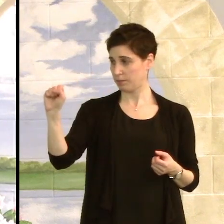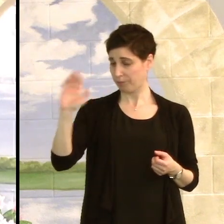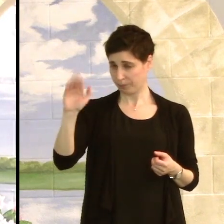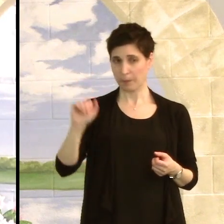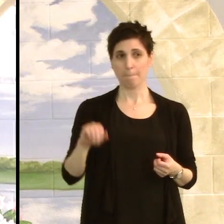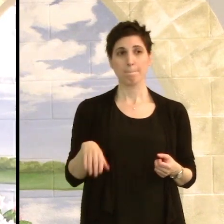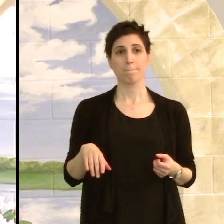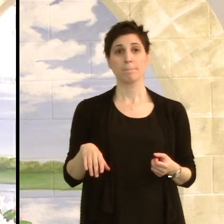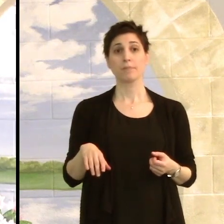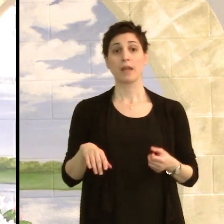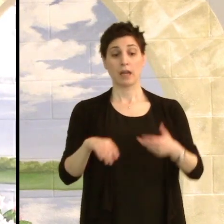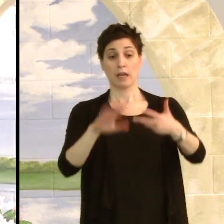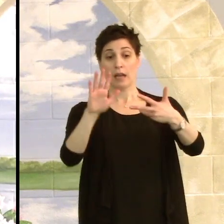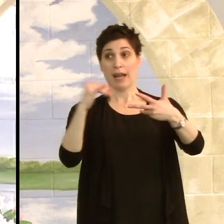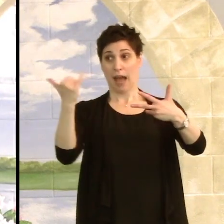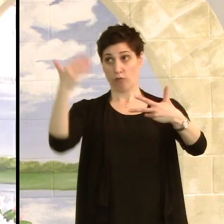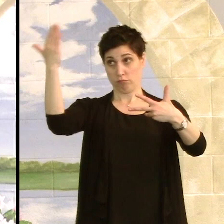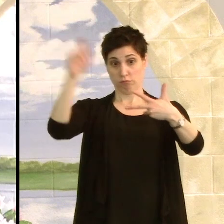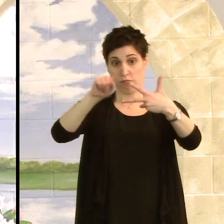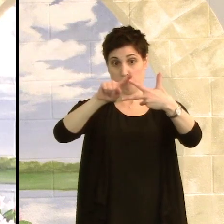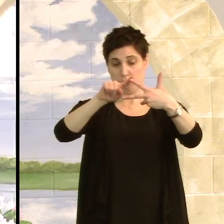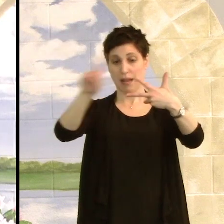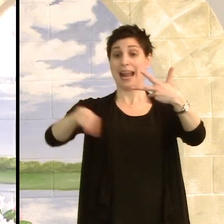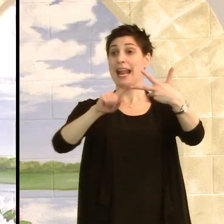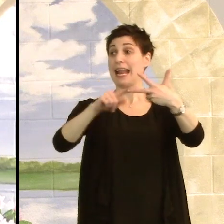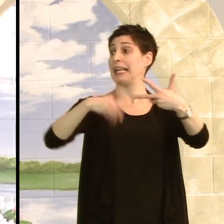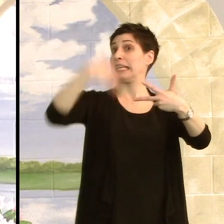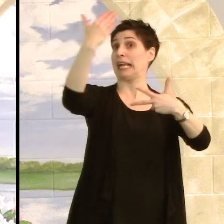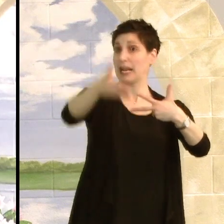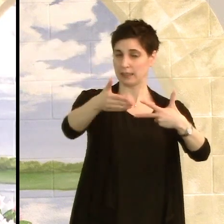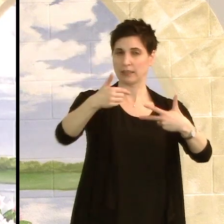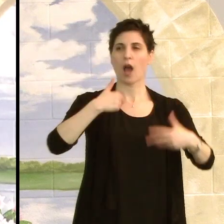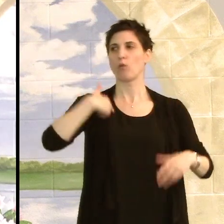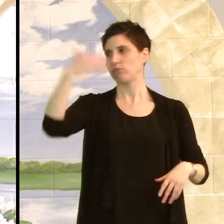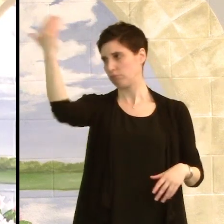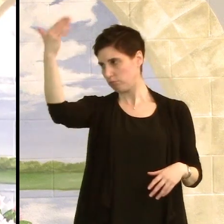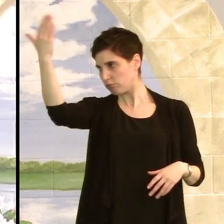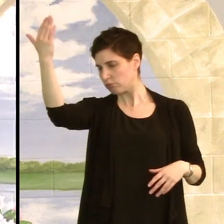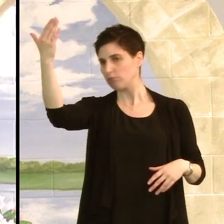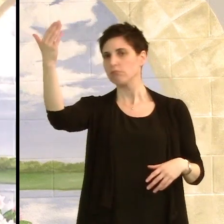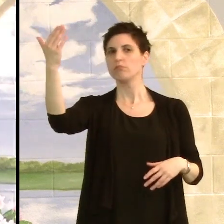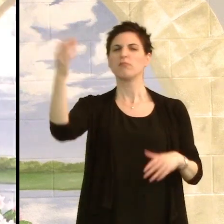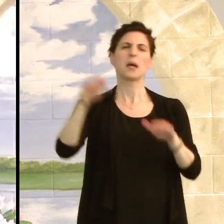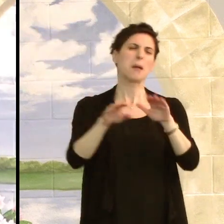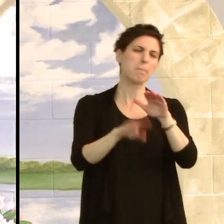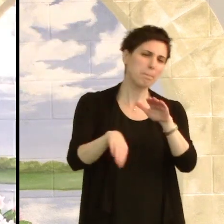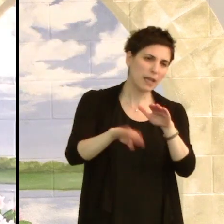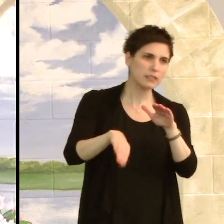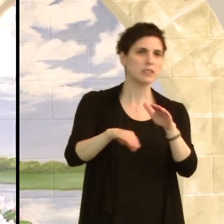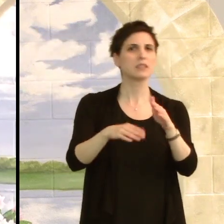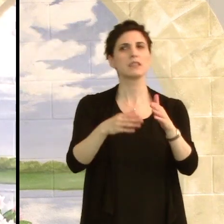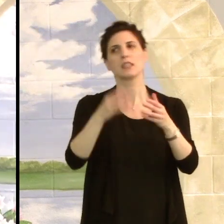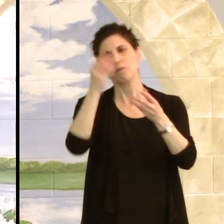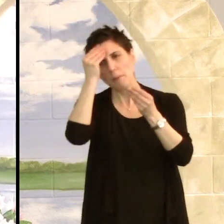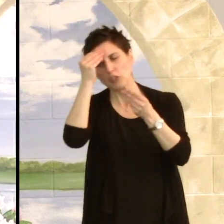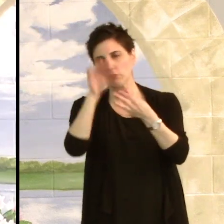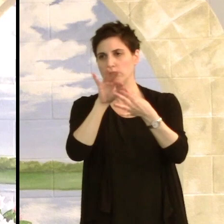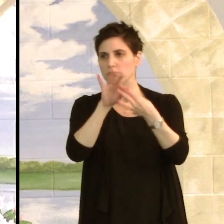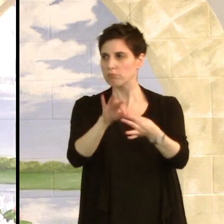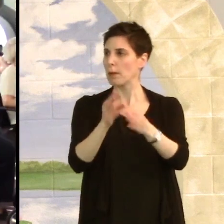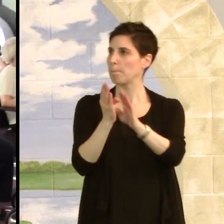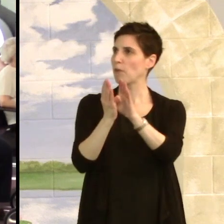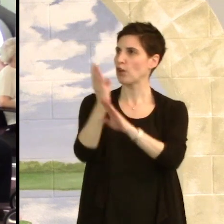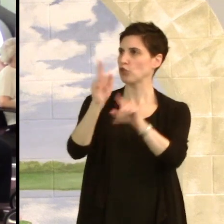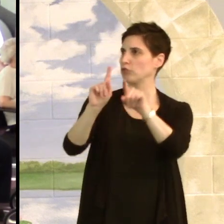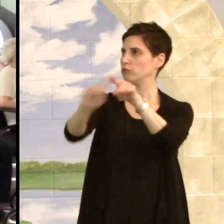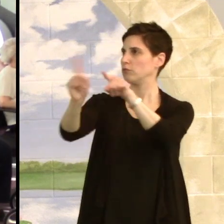For the next presentation in this series, I will review basic information about professional approaches